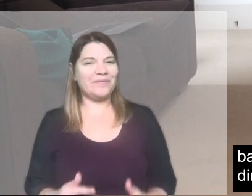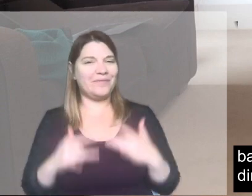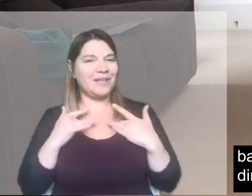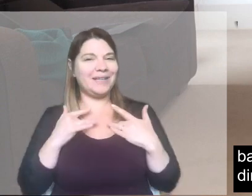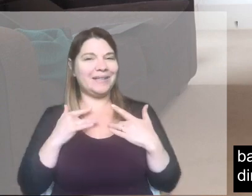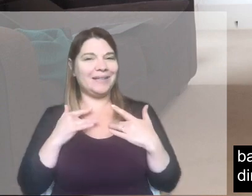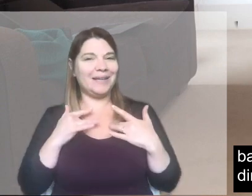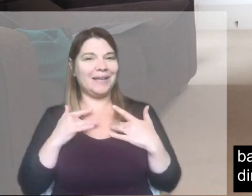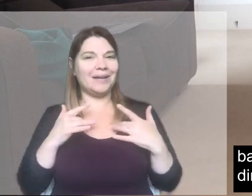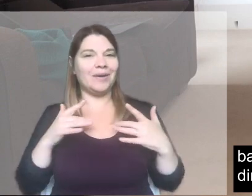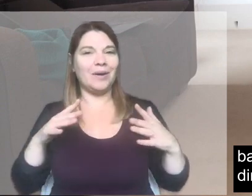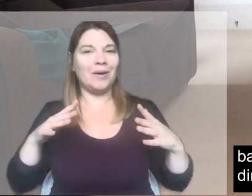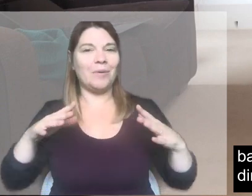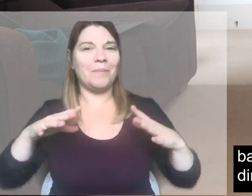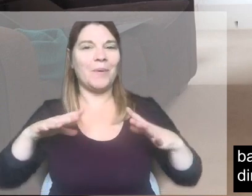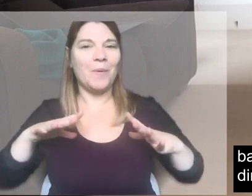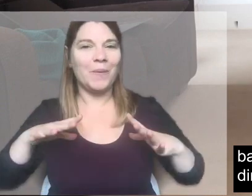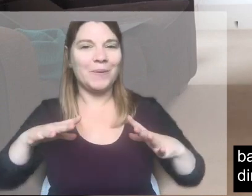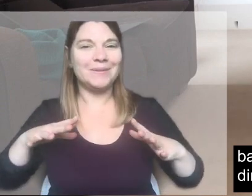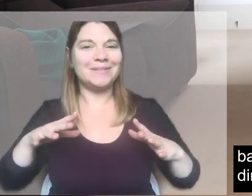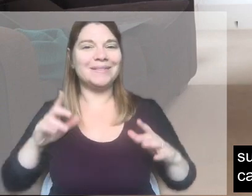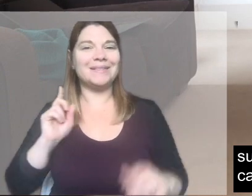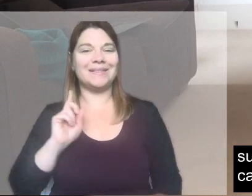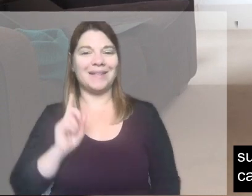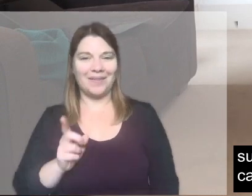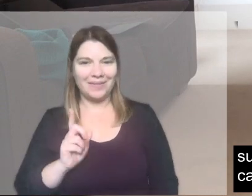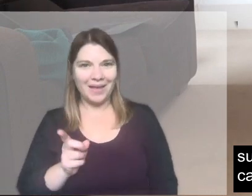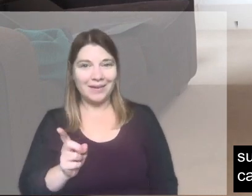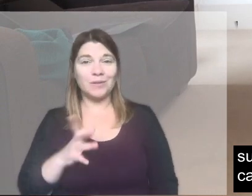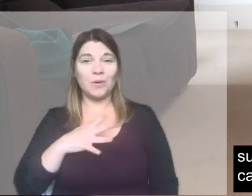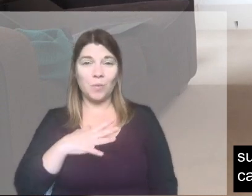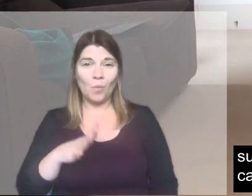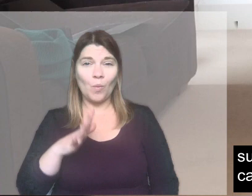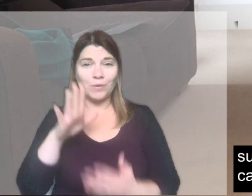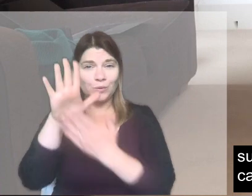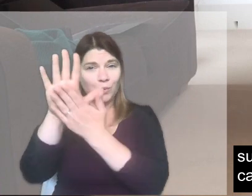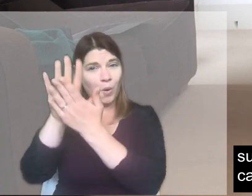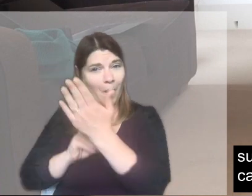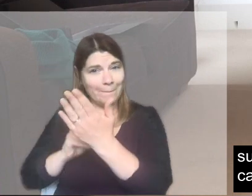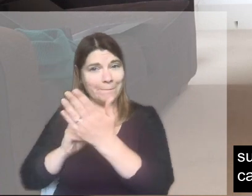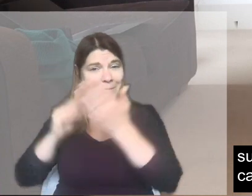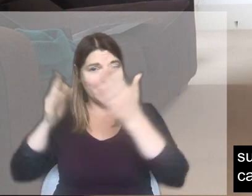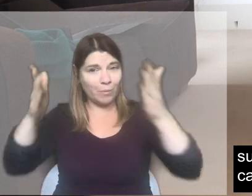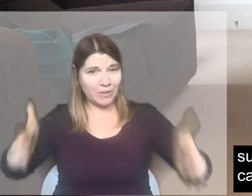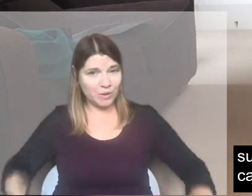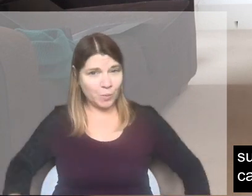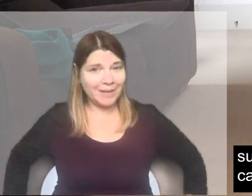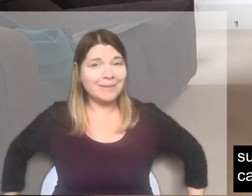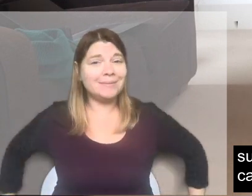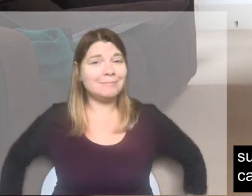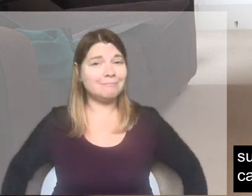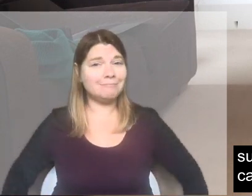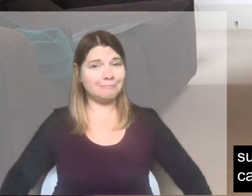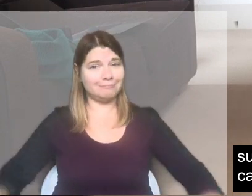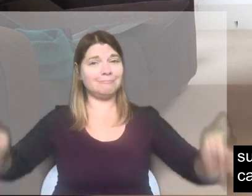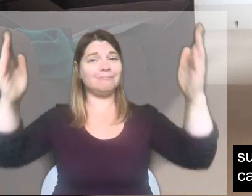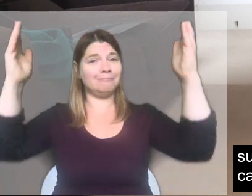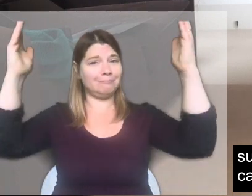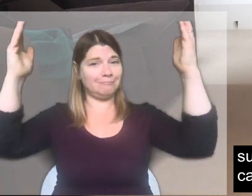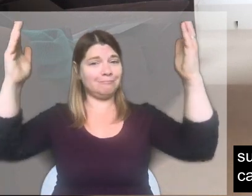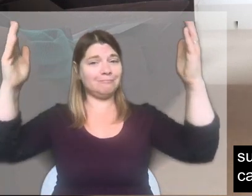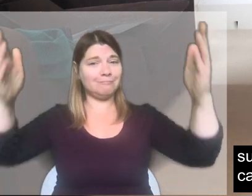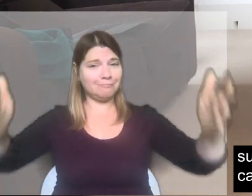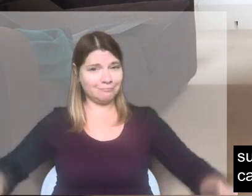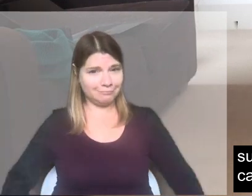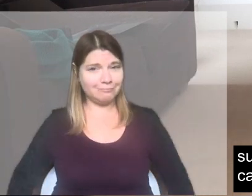So this sort of drop, suspend, and drop, catch, suspend, drop,